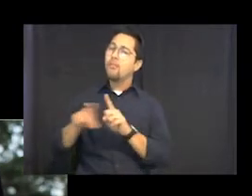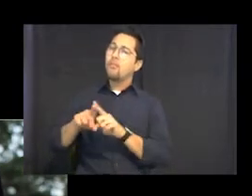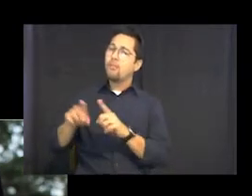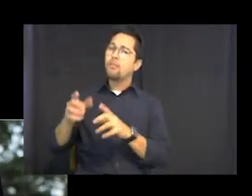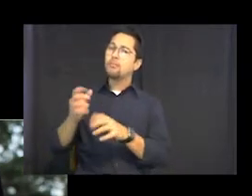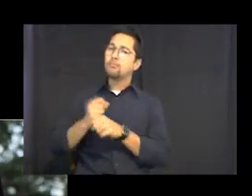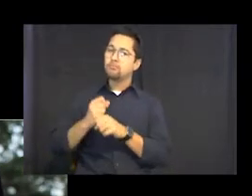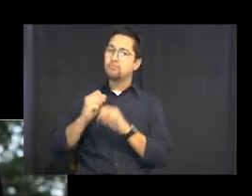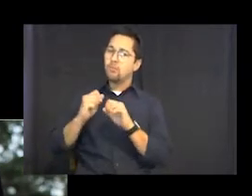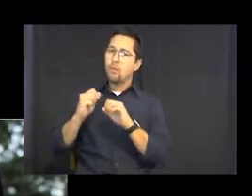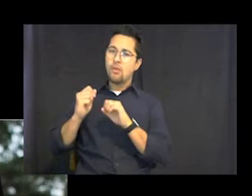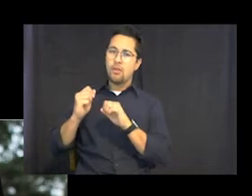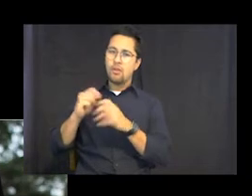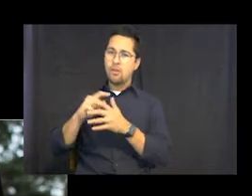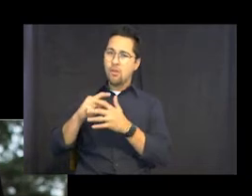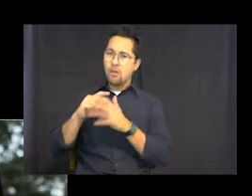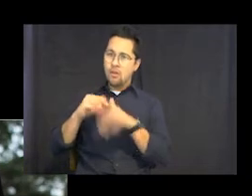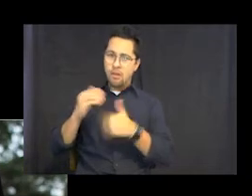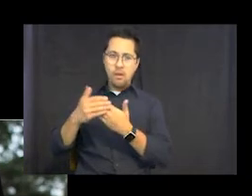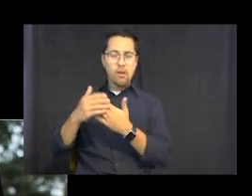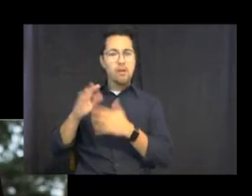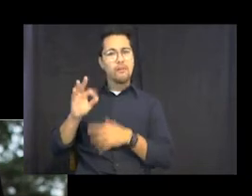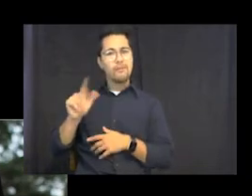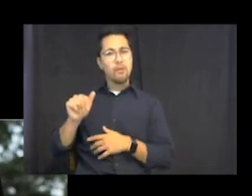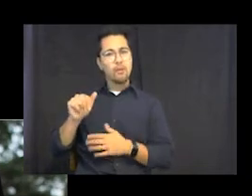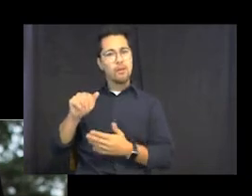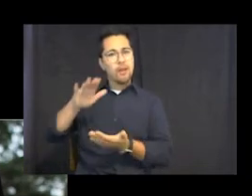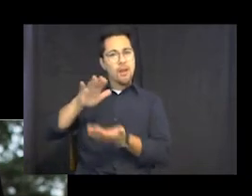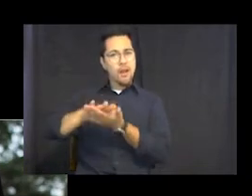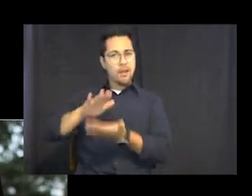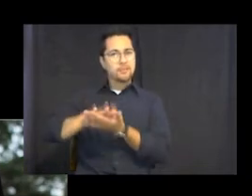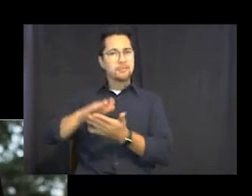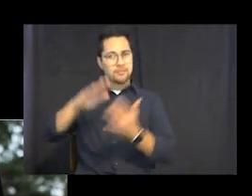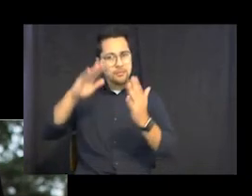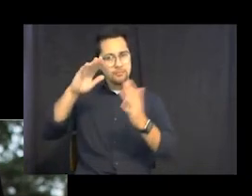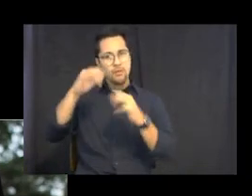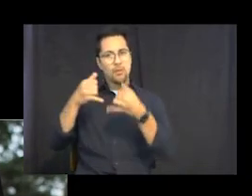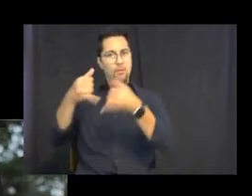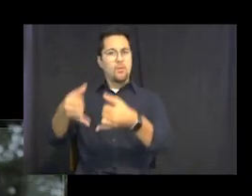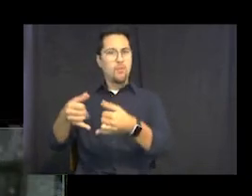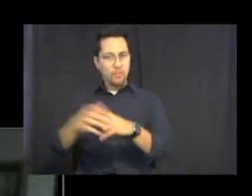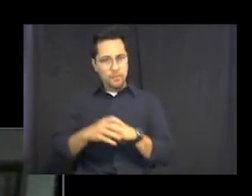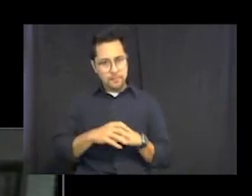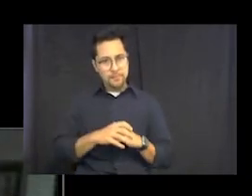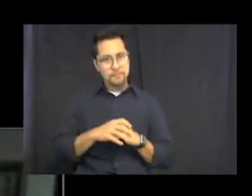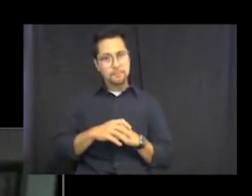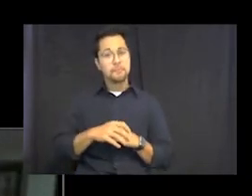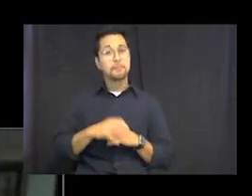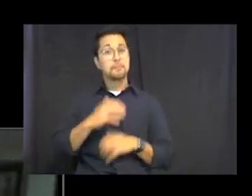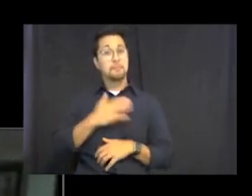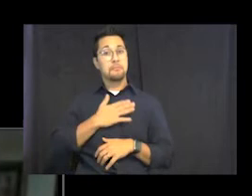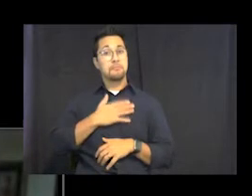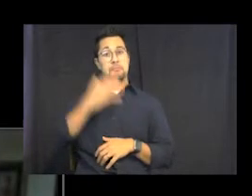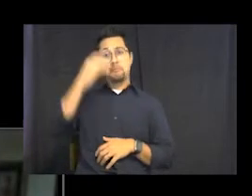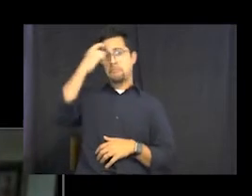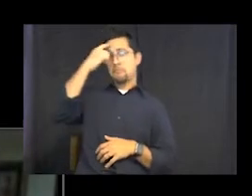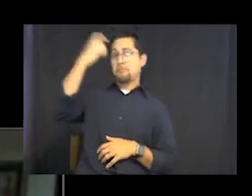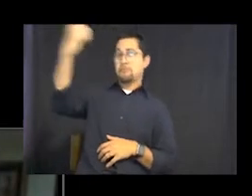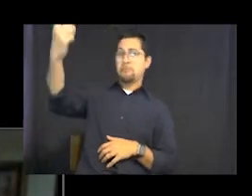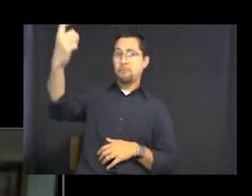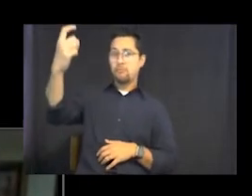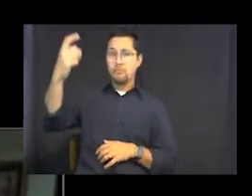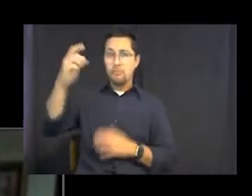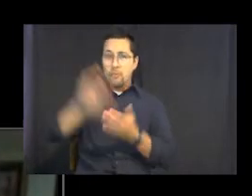received all Florida academic awards. My dream college